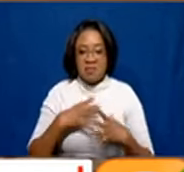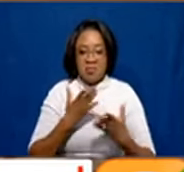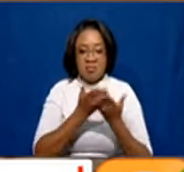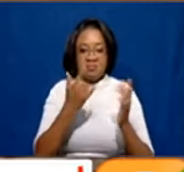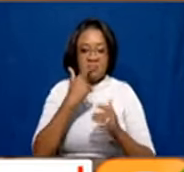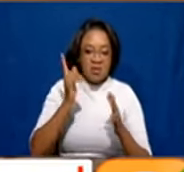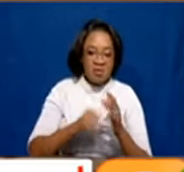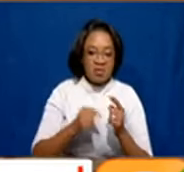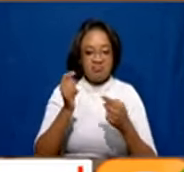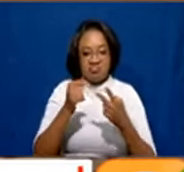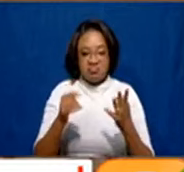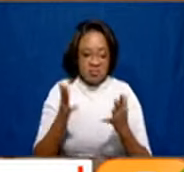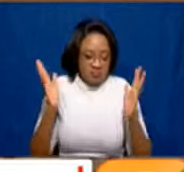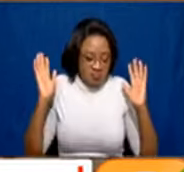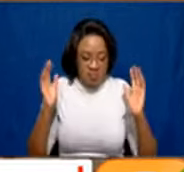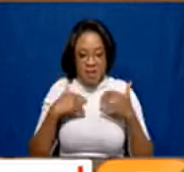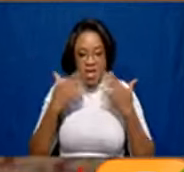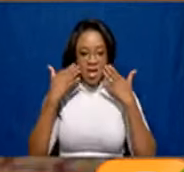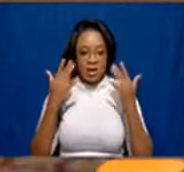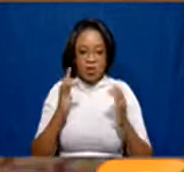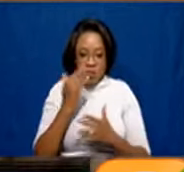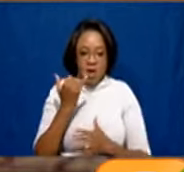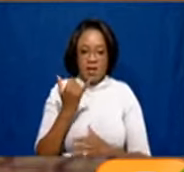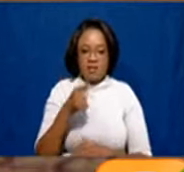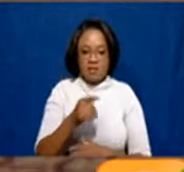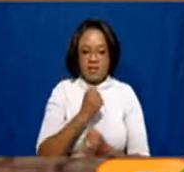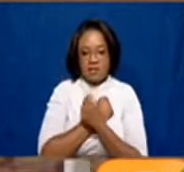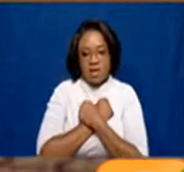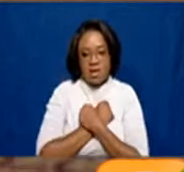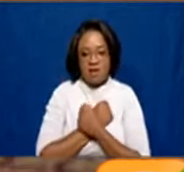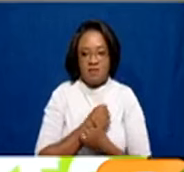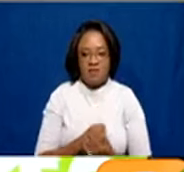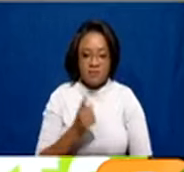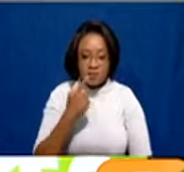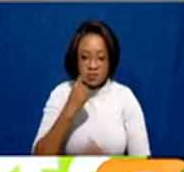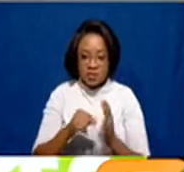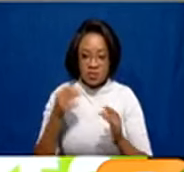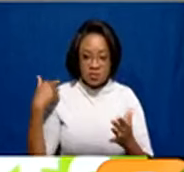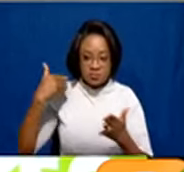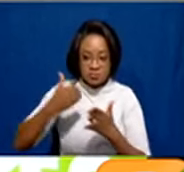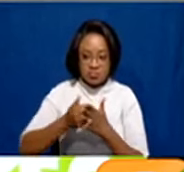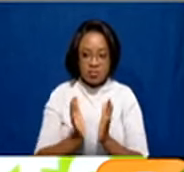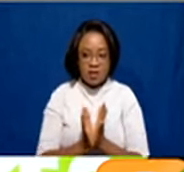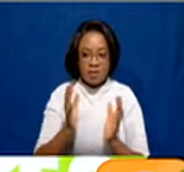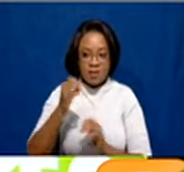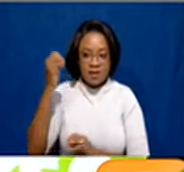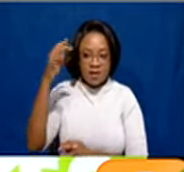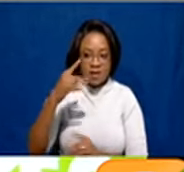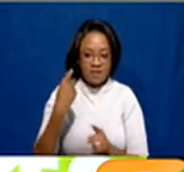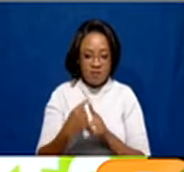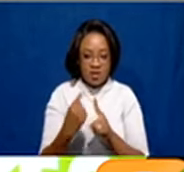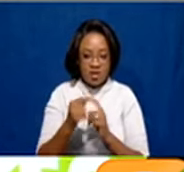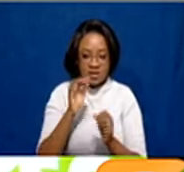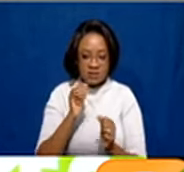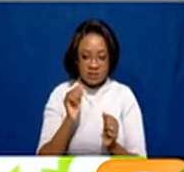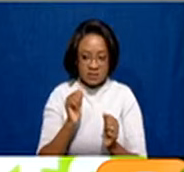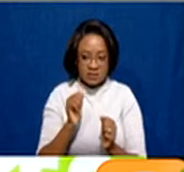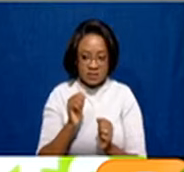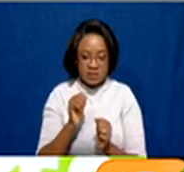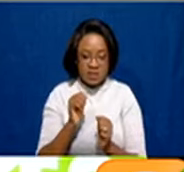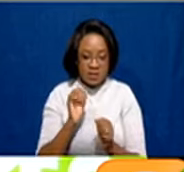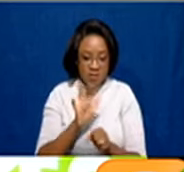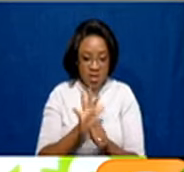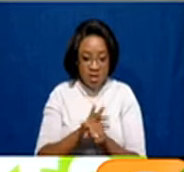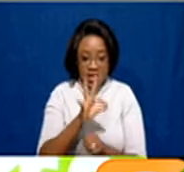because I know for sure this is something I love doing. You mentioned, you know, your father has been in public life for many years, over 3 decades now.